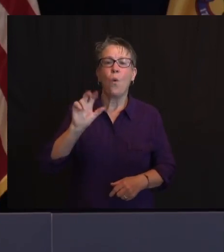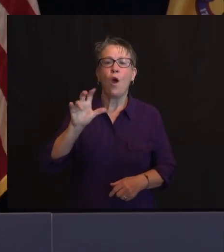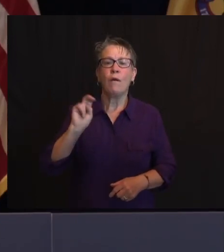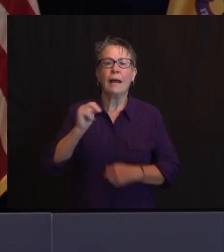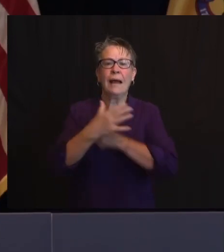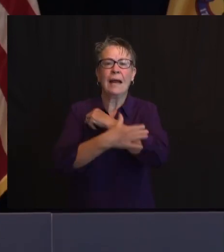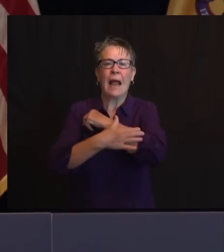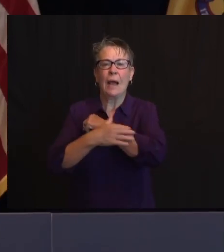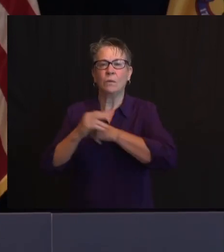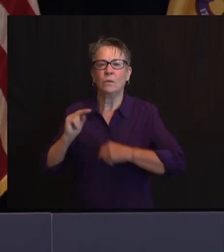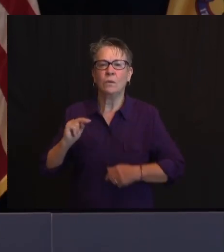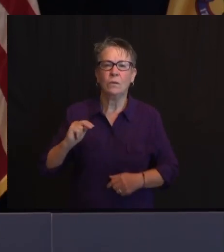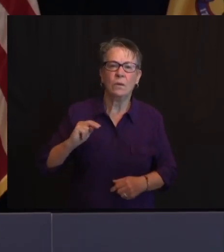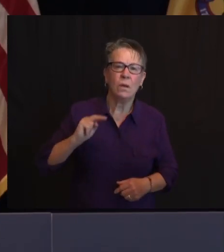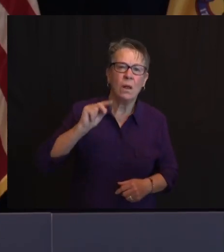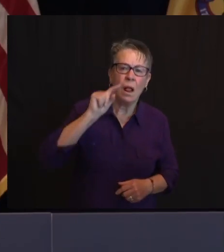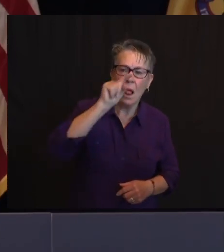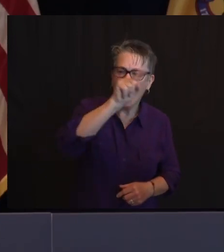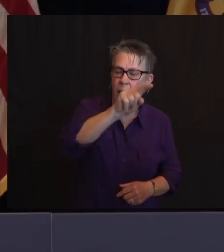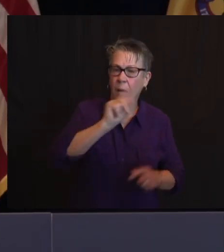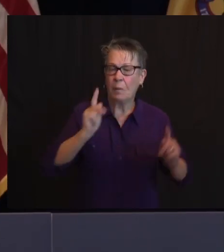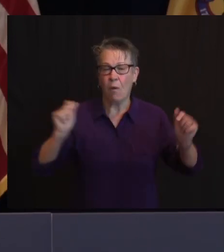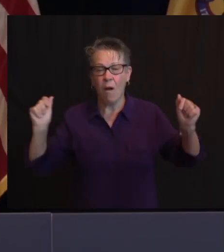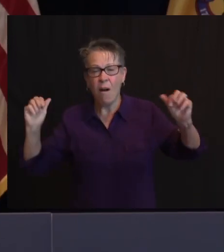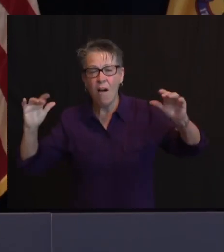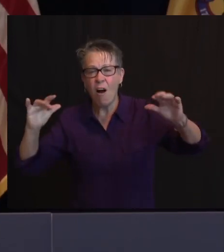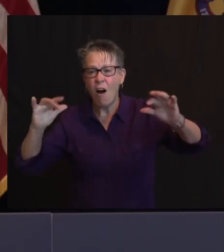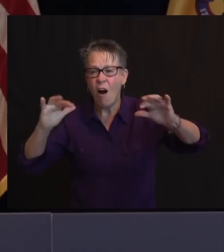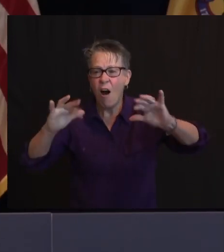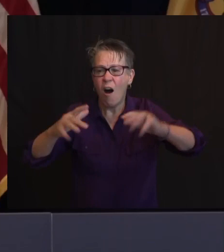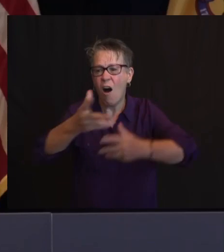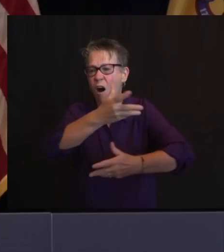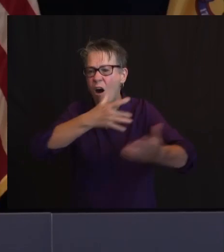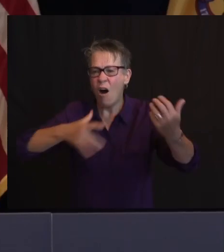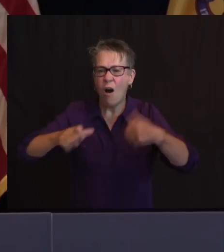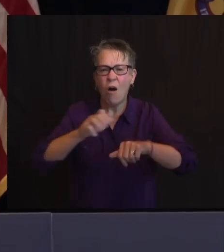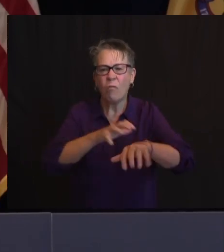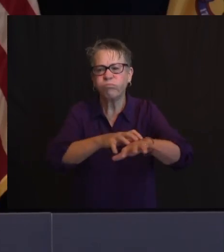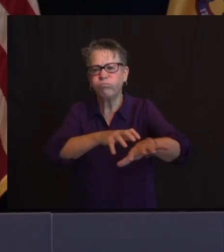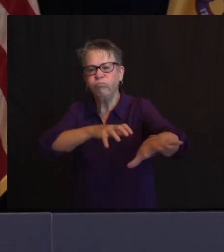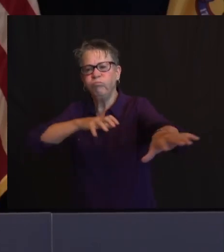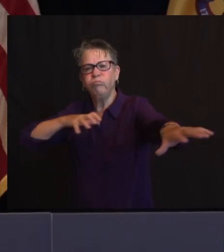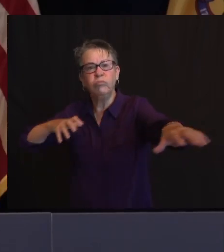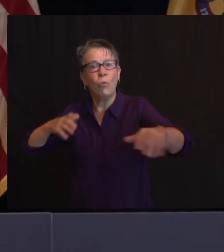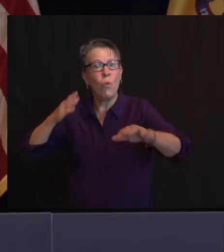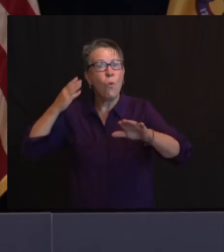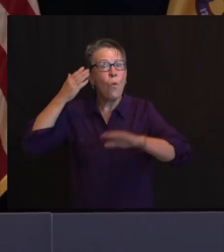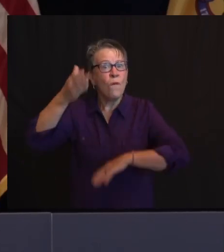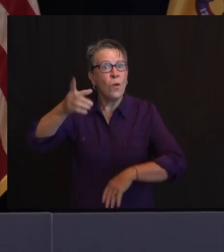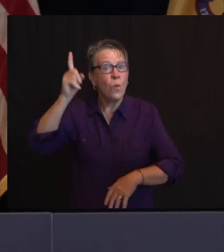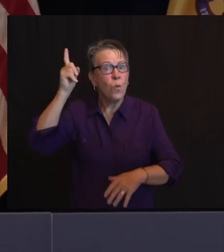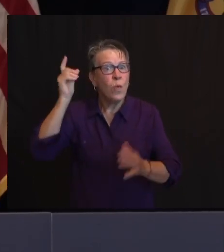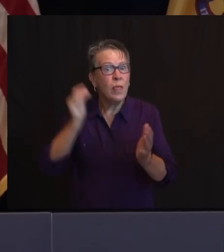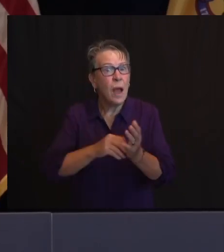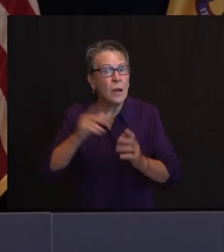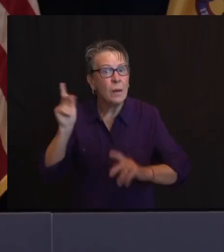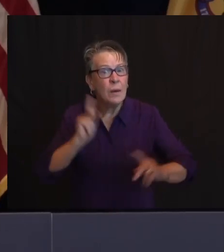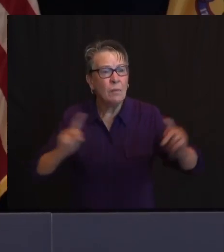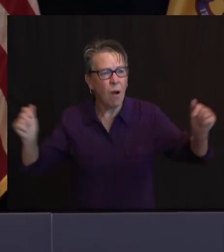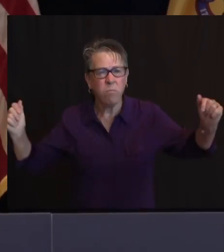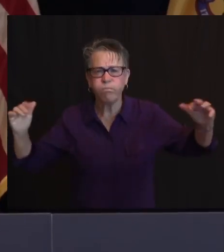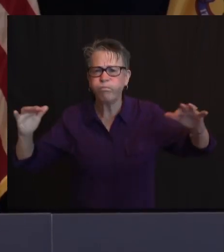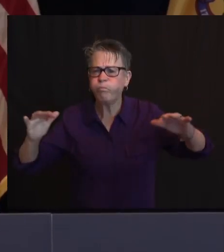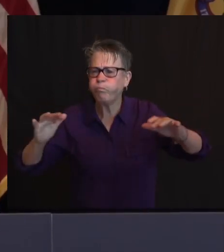Police responded to traffic, and there was over 1,000 patrons there, so that owner was also cited for an EO